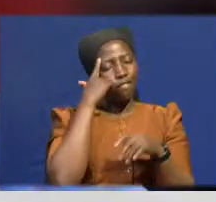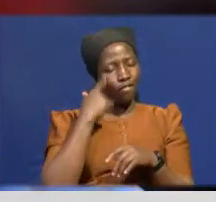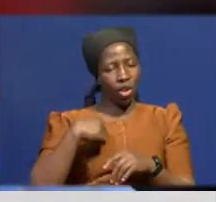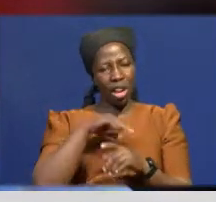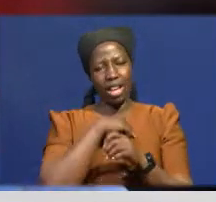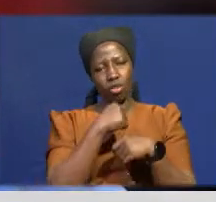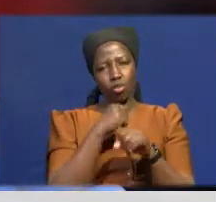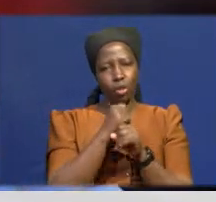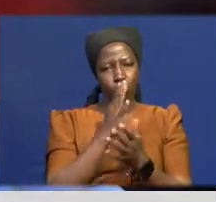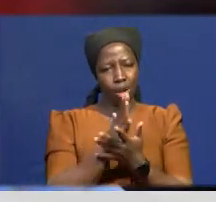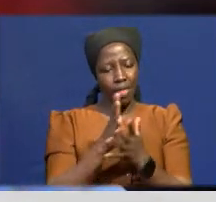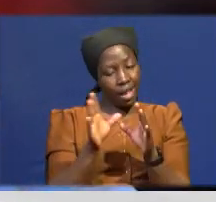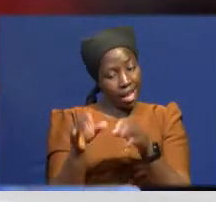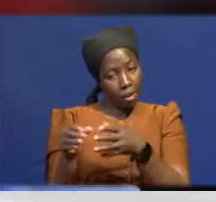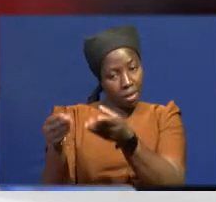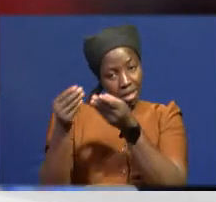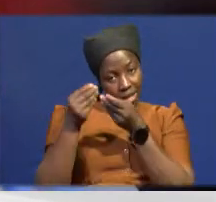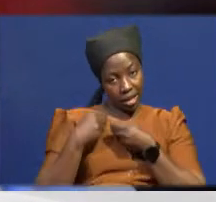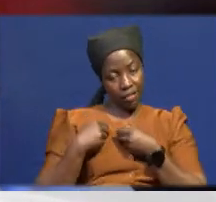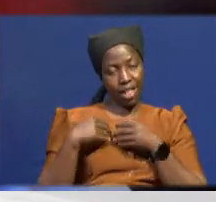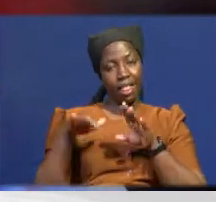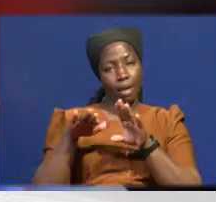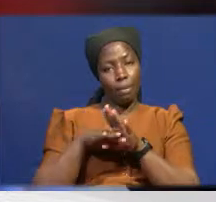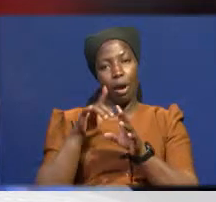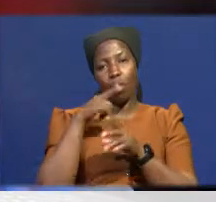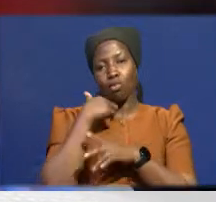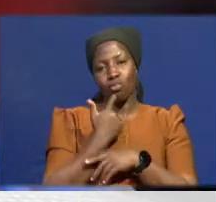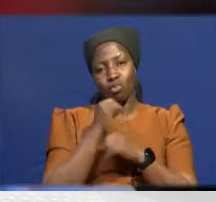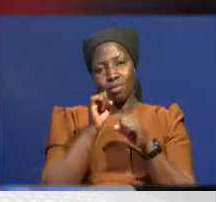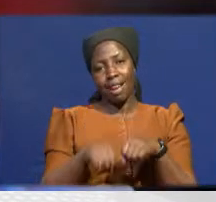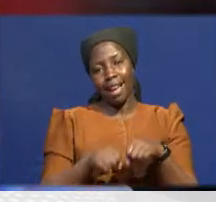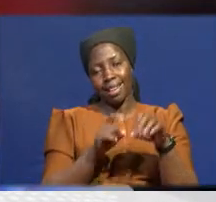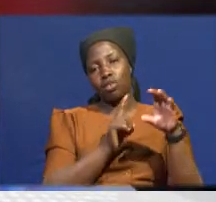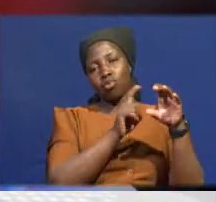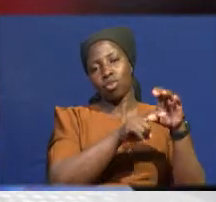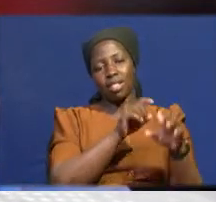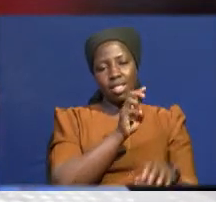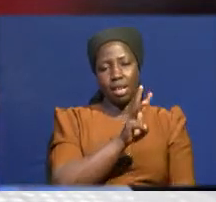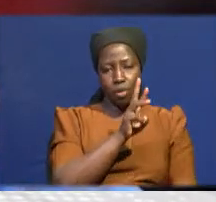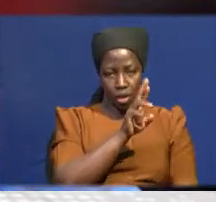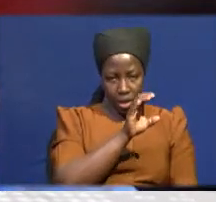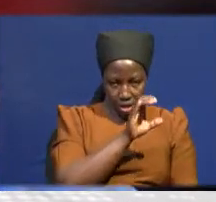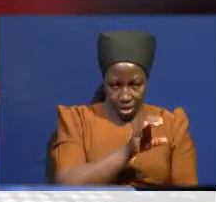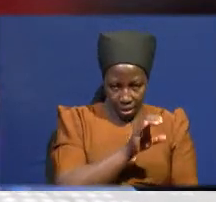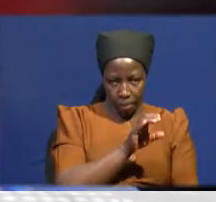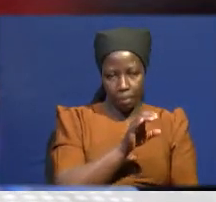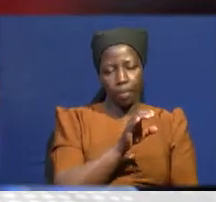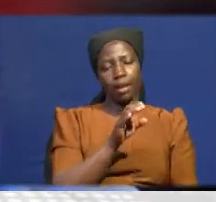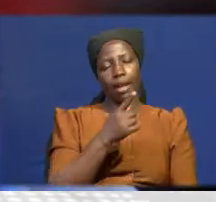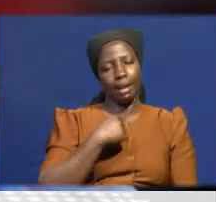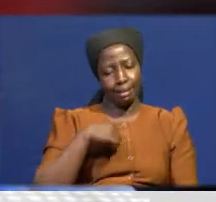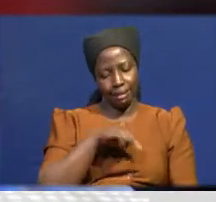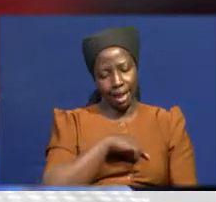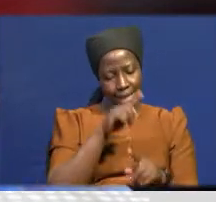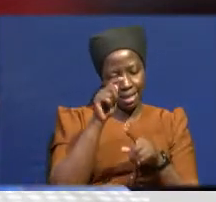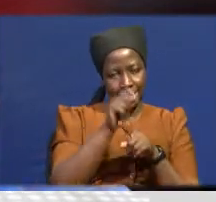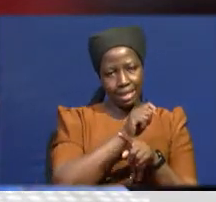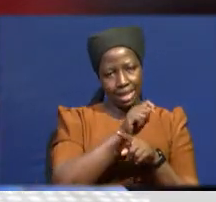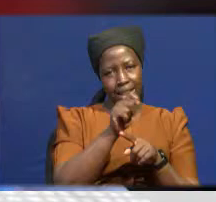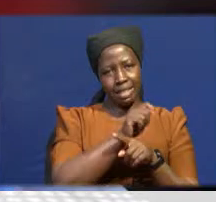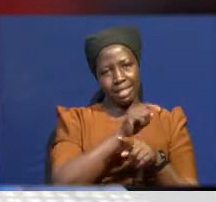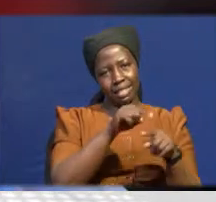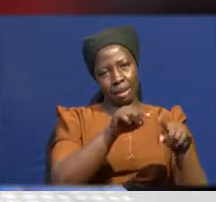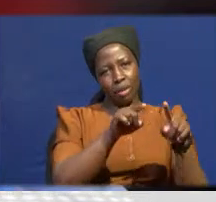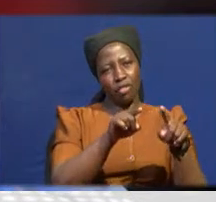clubs are the ones to give us the members who will be co-opted into the WRC Safari Rally, and we train them. So therefore,